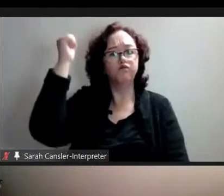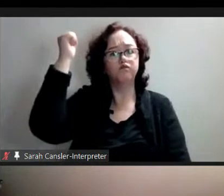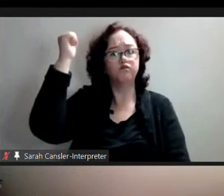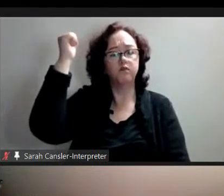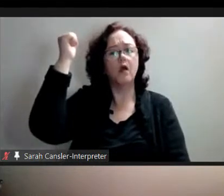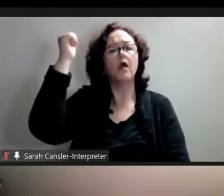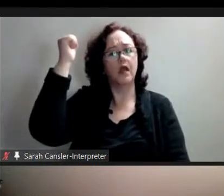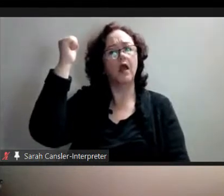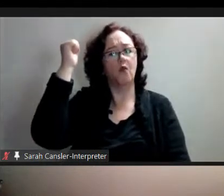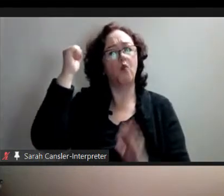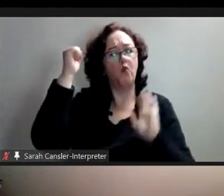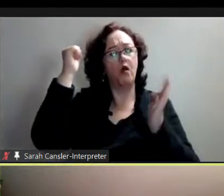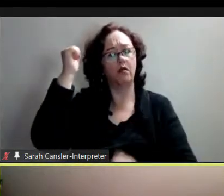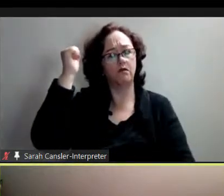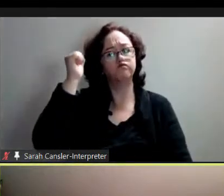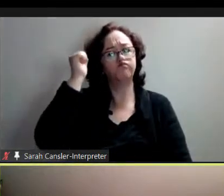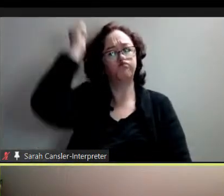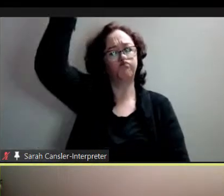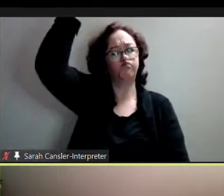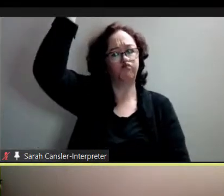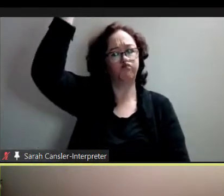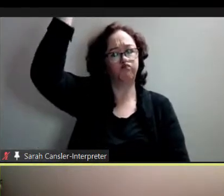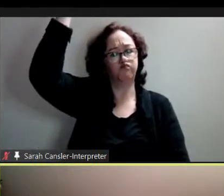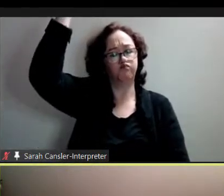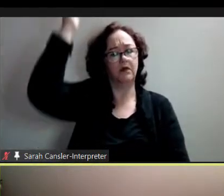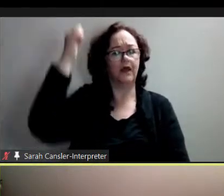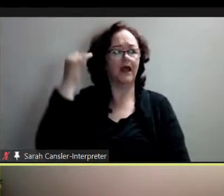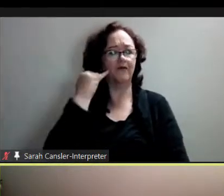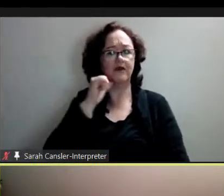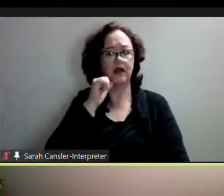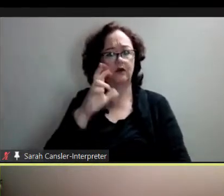It swings up. That's good.